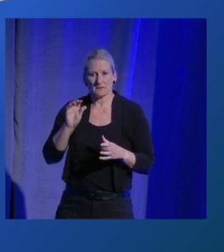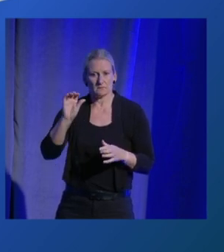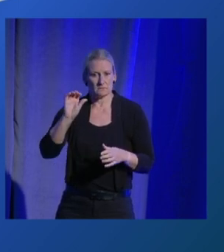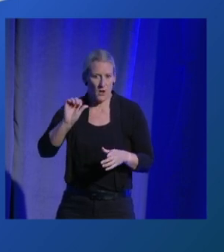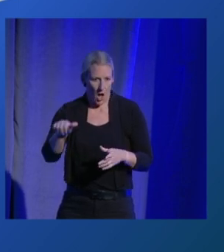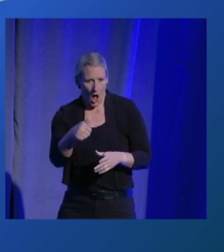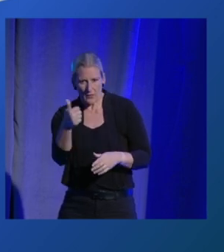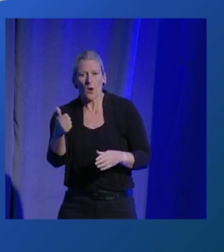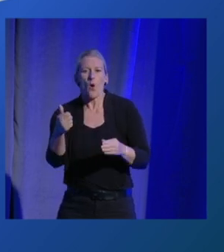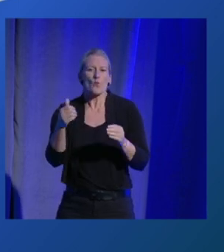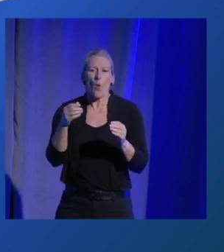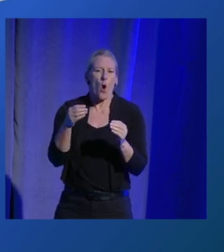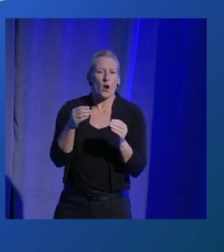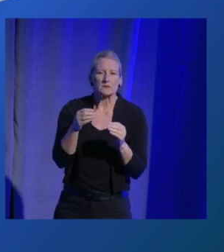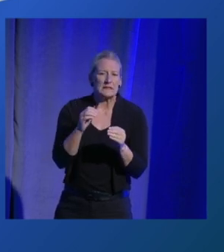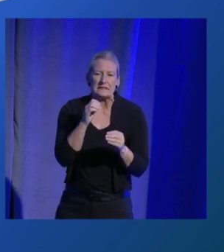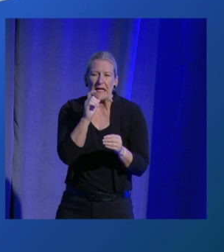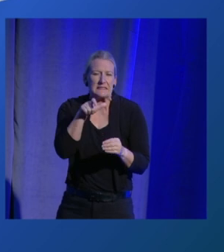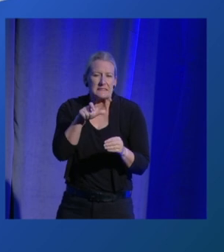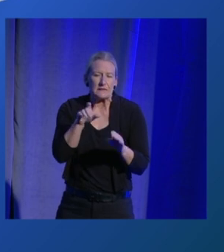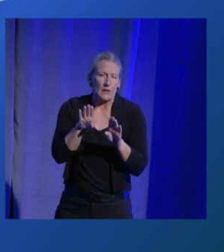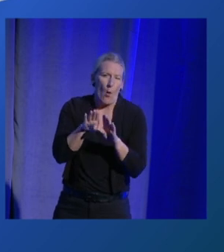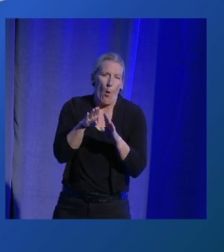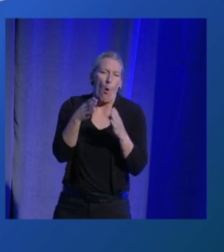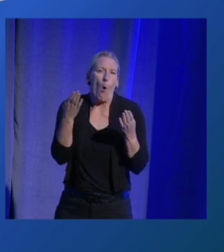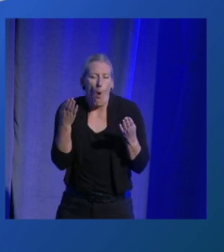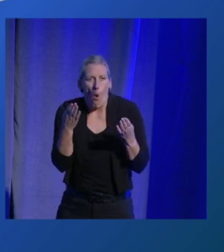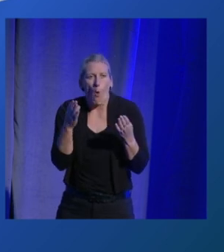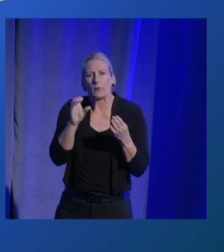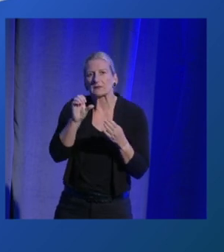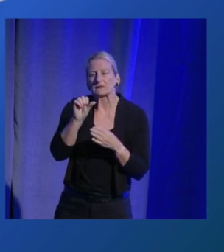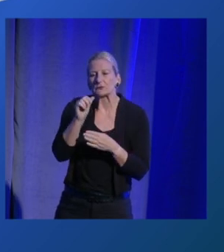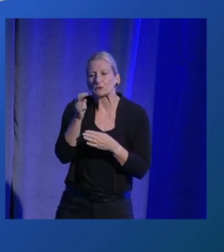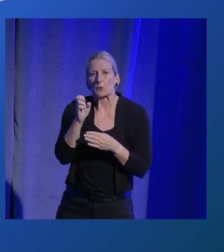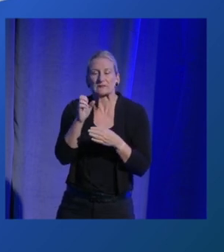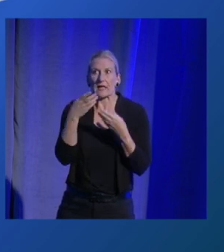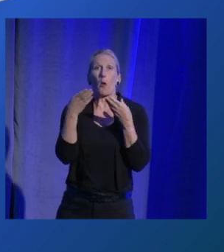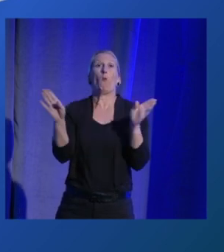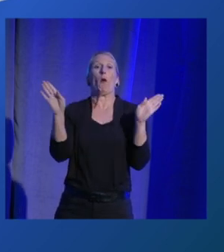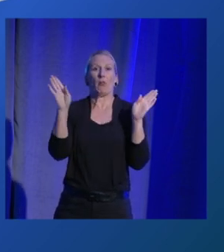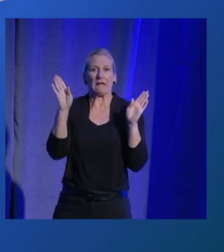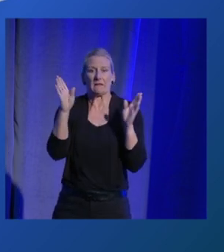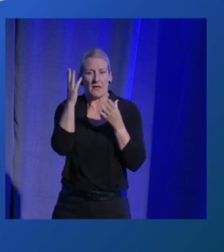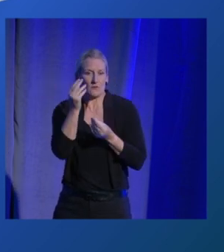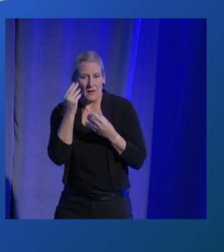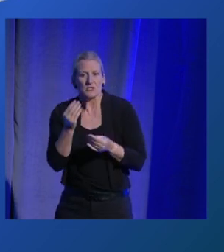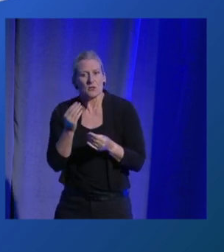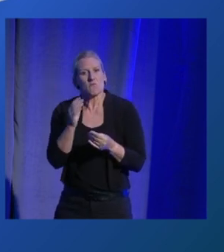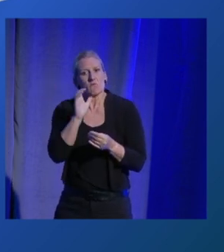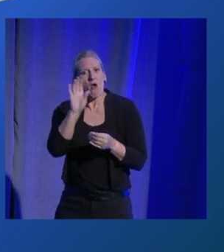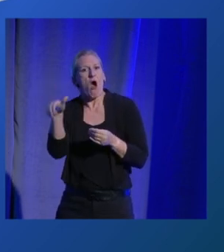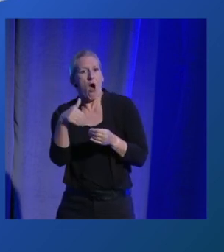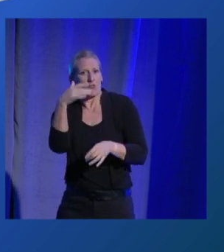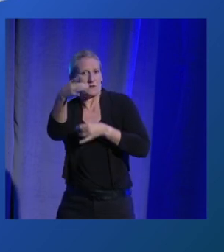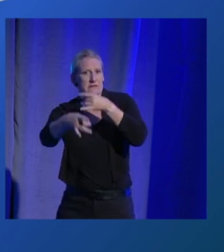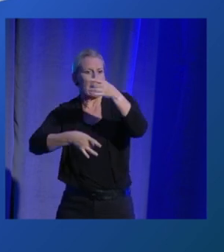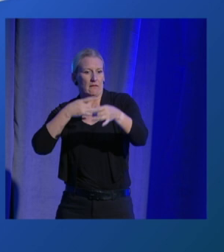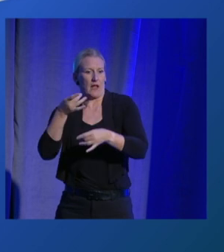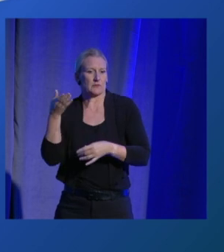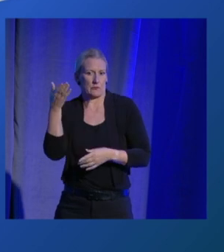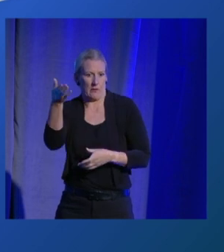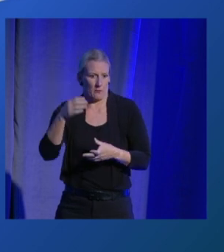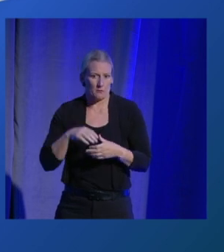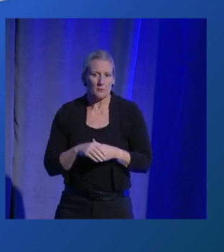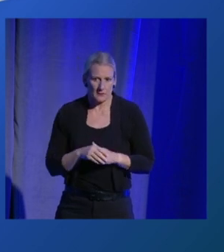satellites clearly um the intelligence agencies of governments around the world operate additional satellites that aren't in